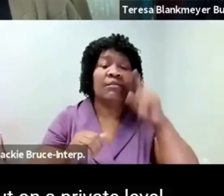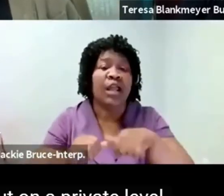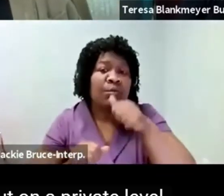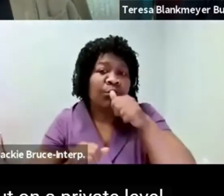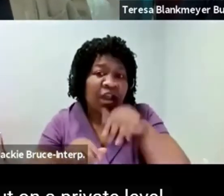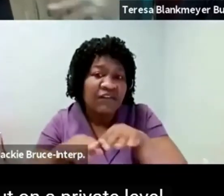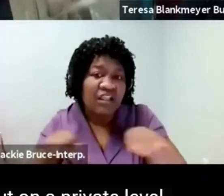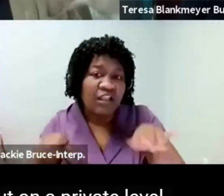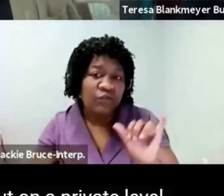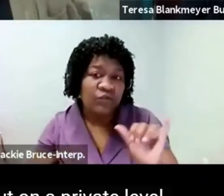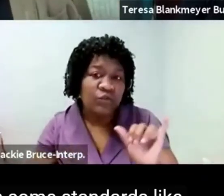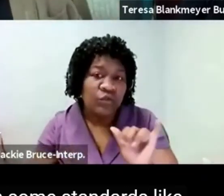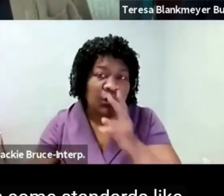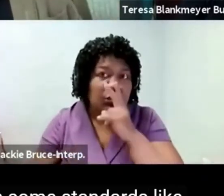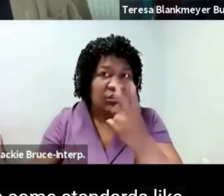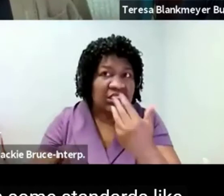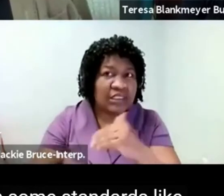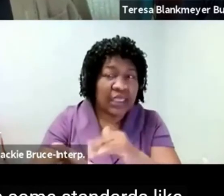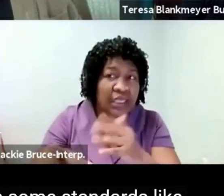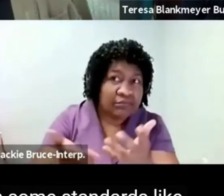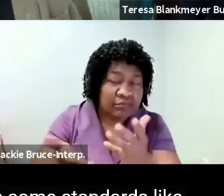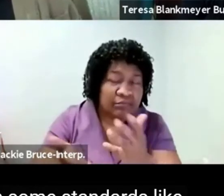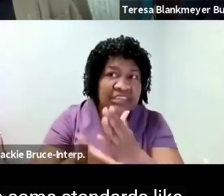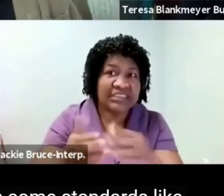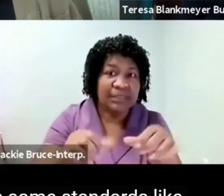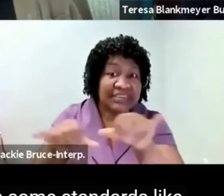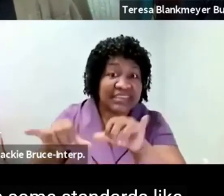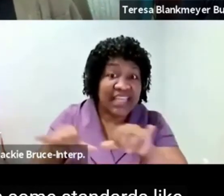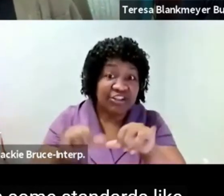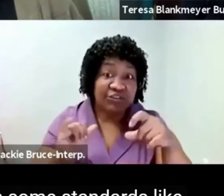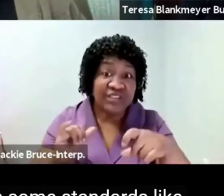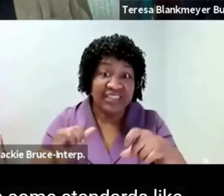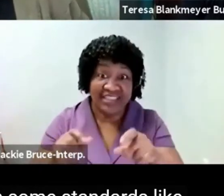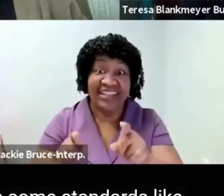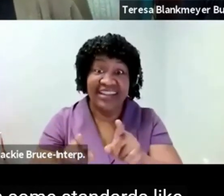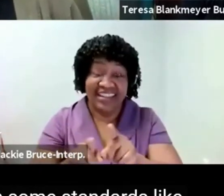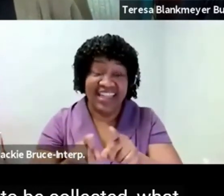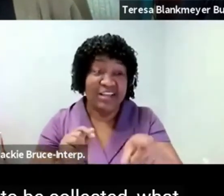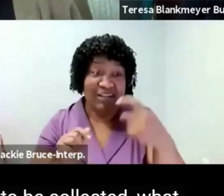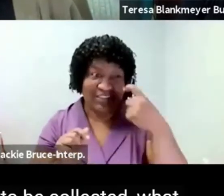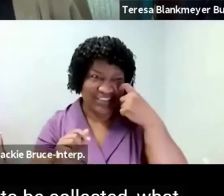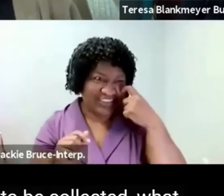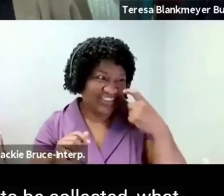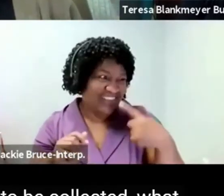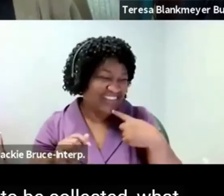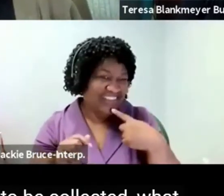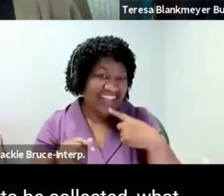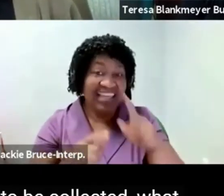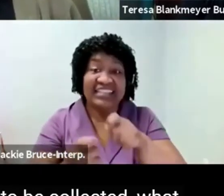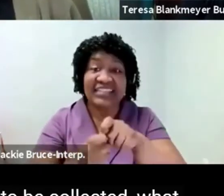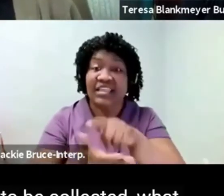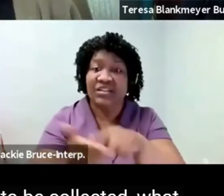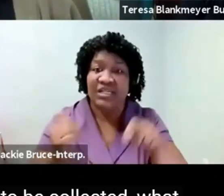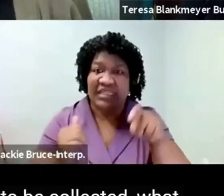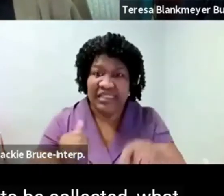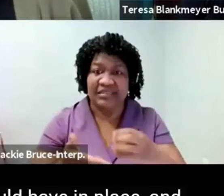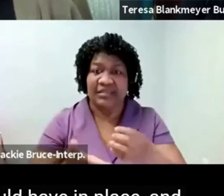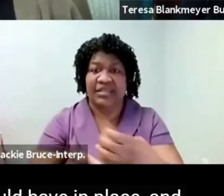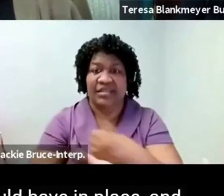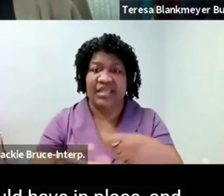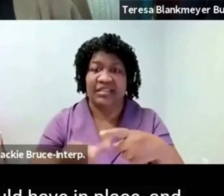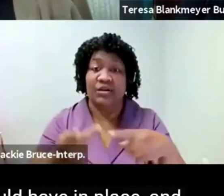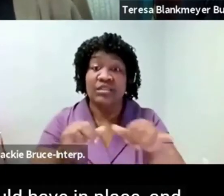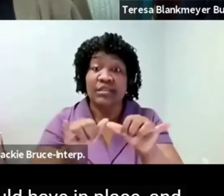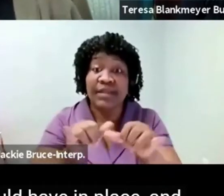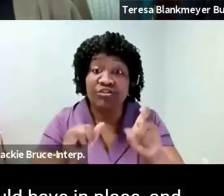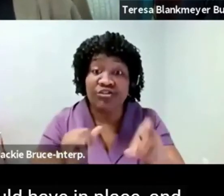level, to see again if we could come up with some standards like you hinted at, of exactly what needs to be collected, what are the measures